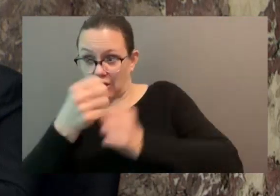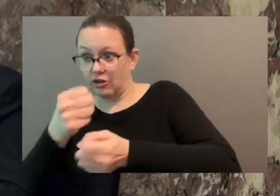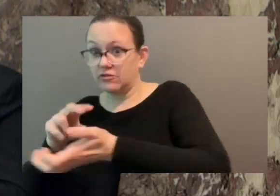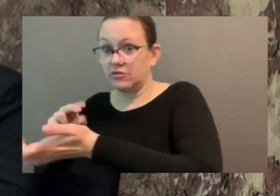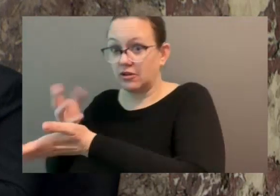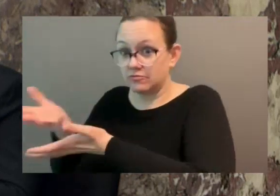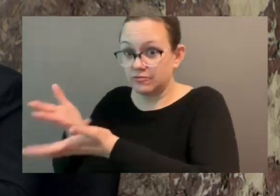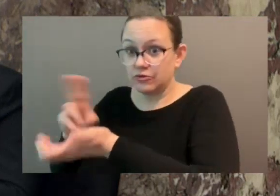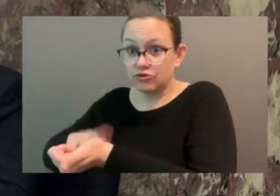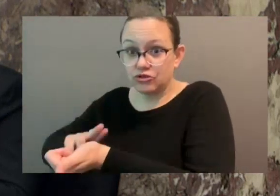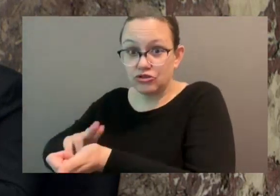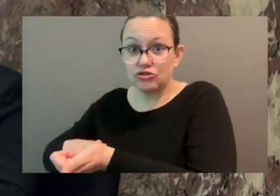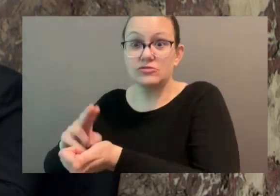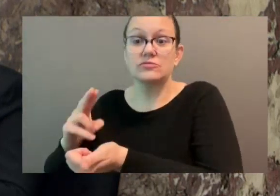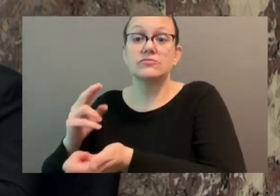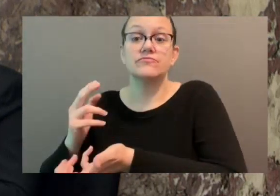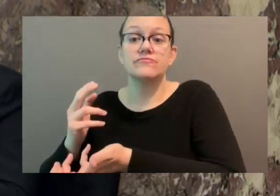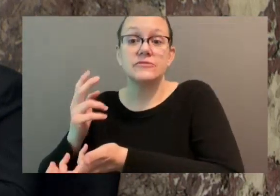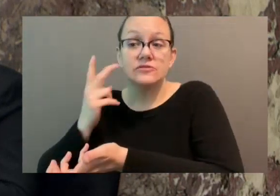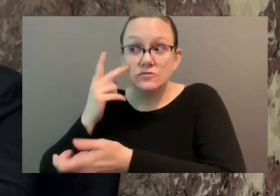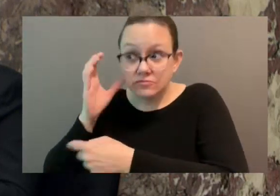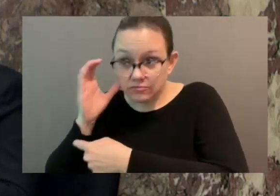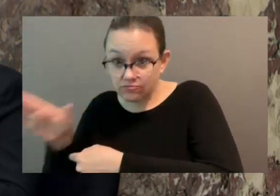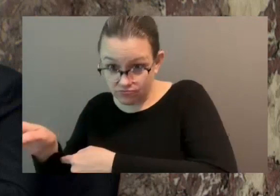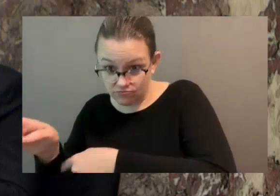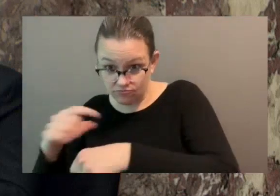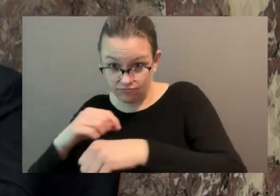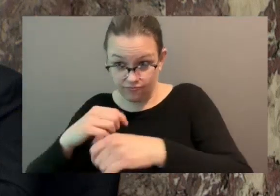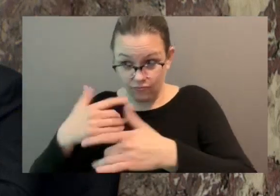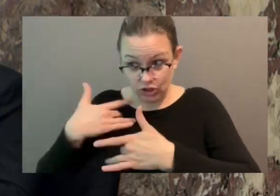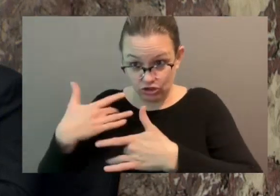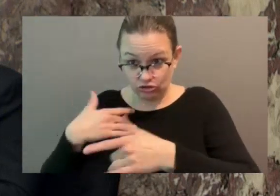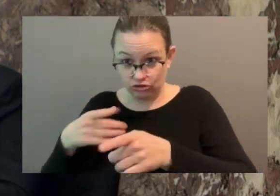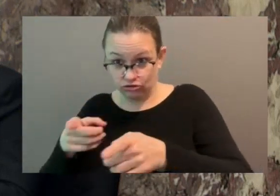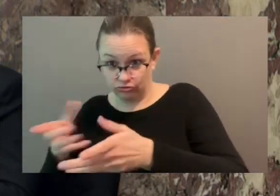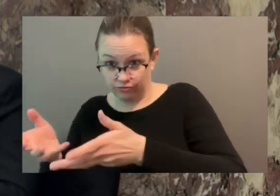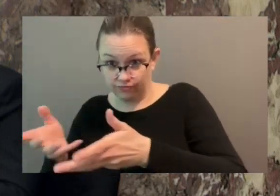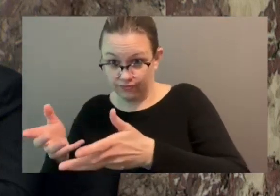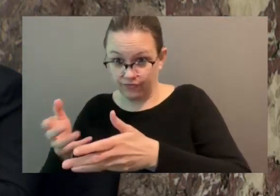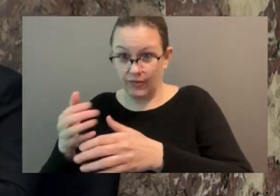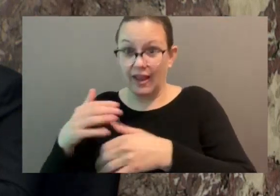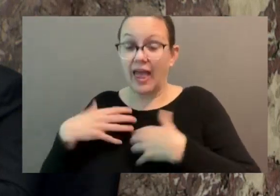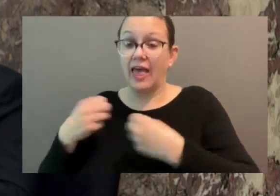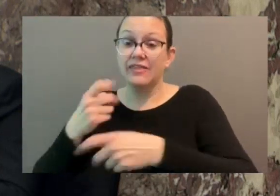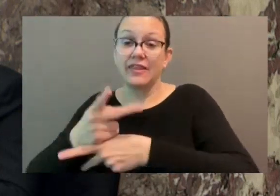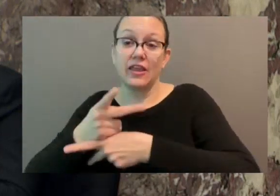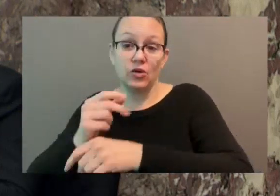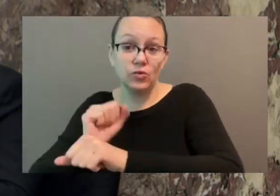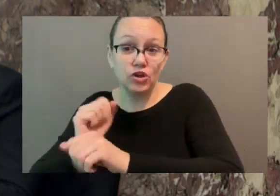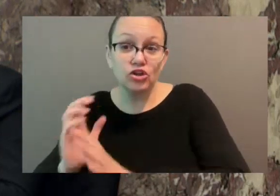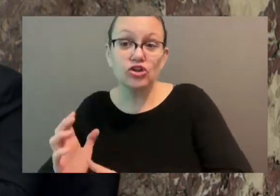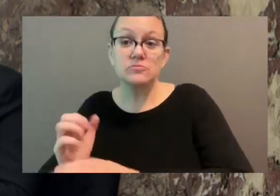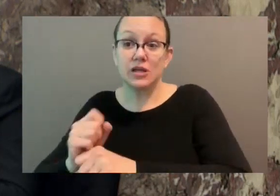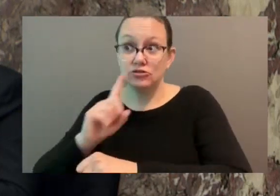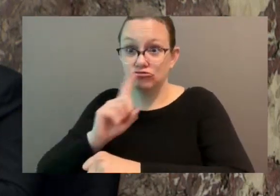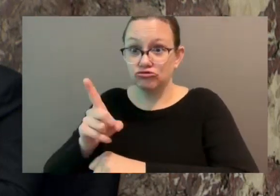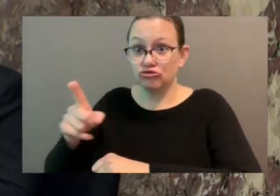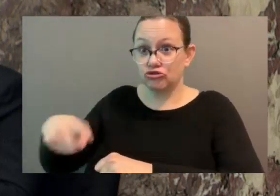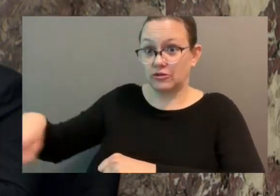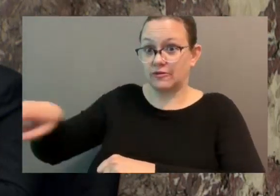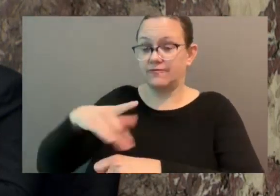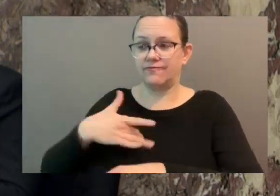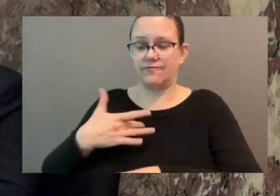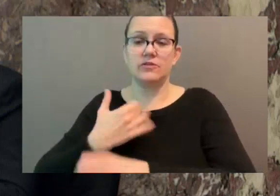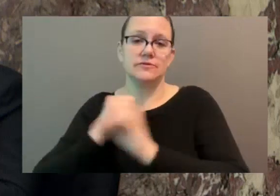and others, Honourable Speaker, to ensure that they are safer in hospital. We have set records in the past year with recruiting nurses, Honourable